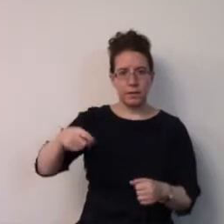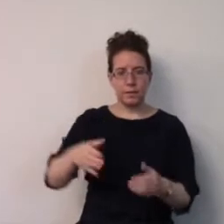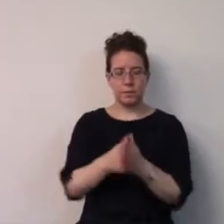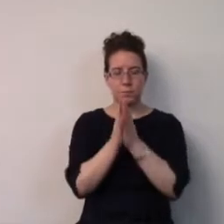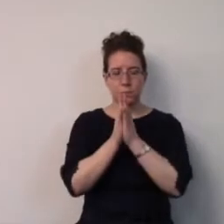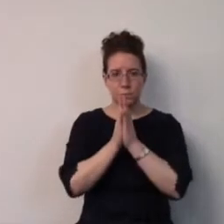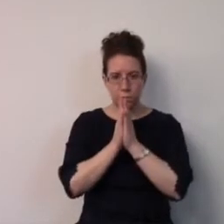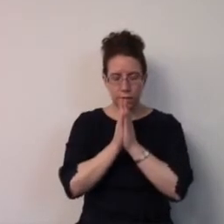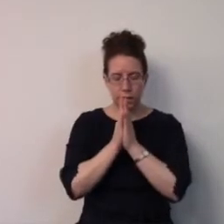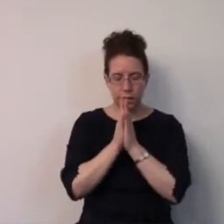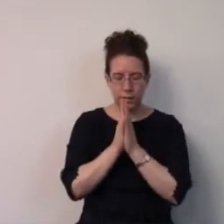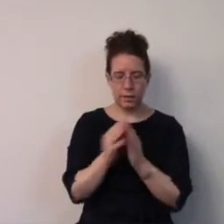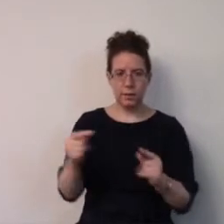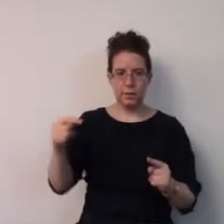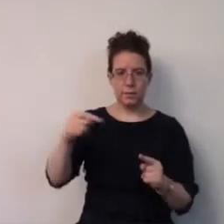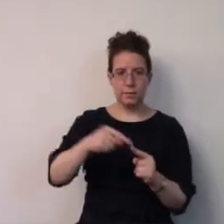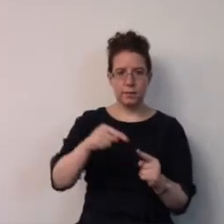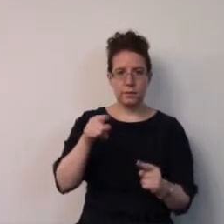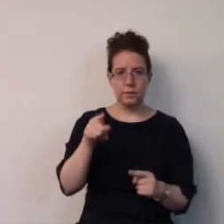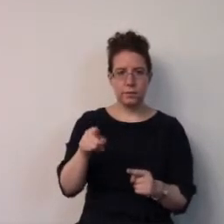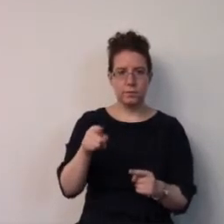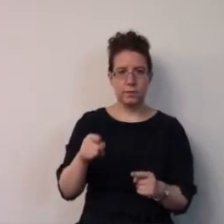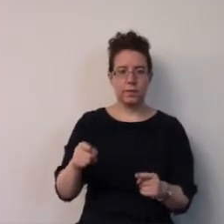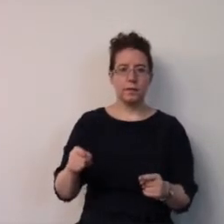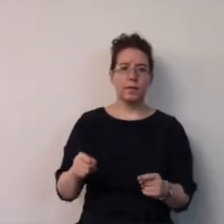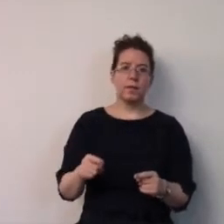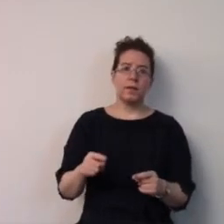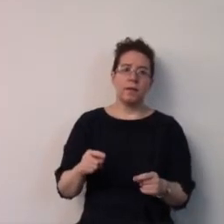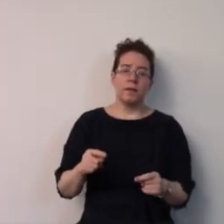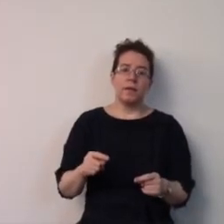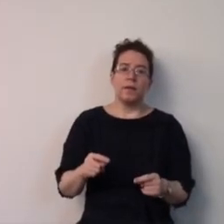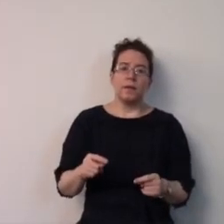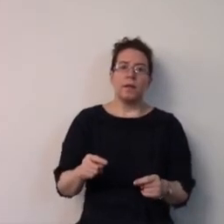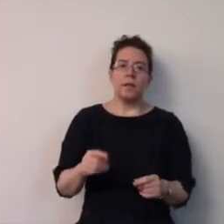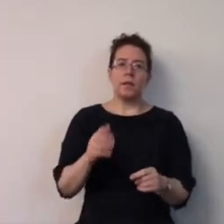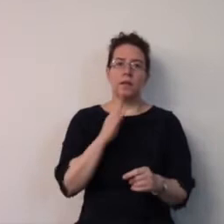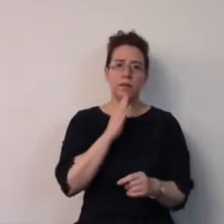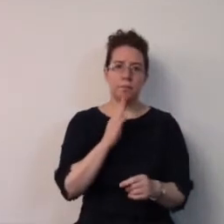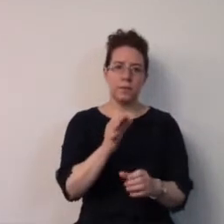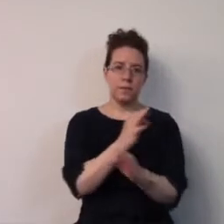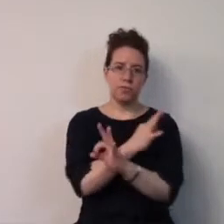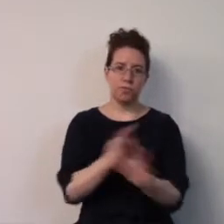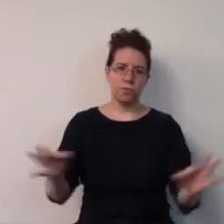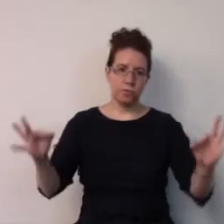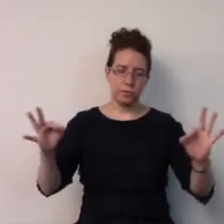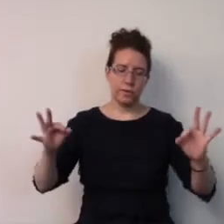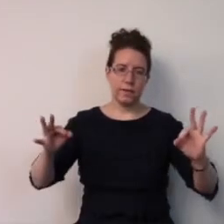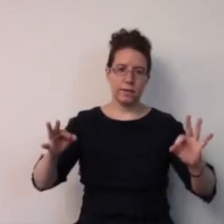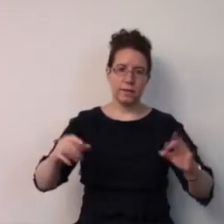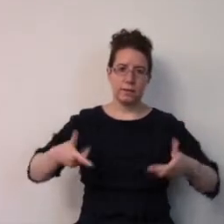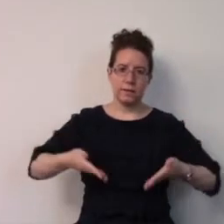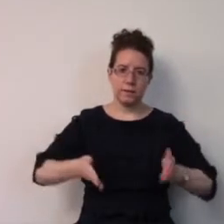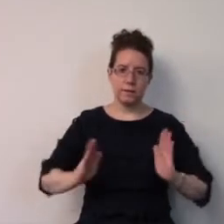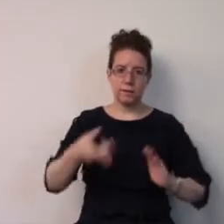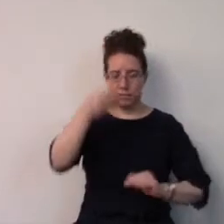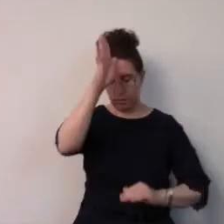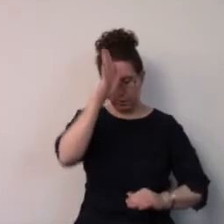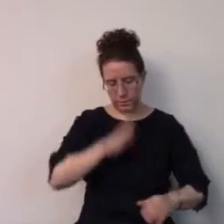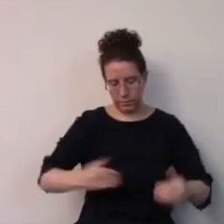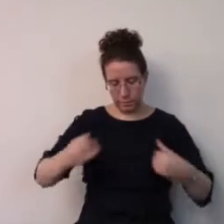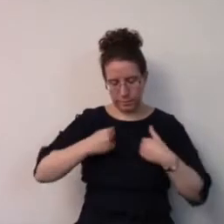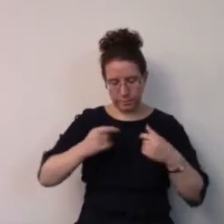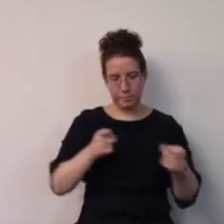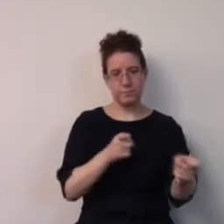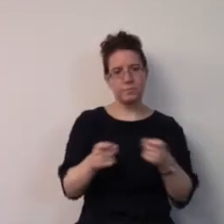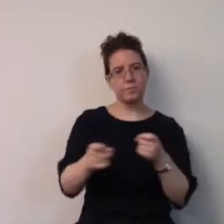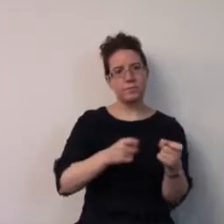take over. All right. Amen. Yes, Lord. Yes. Because I don't want to stop the flow of His Spirit. Amen. And